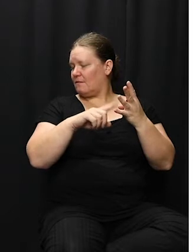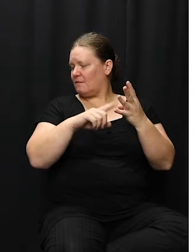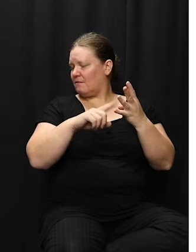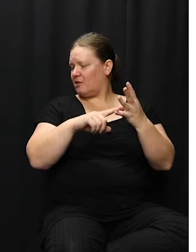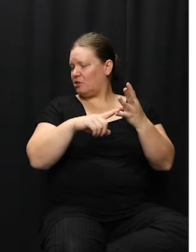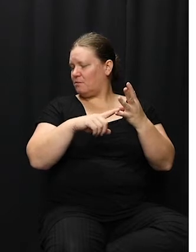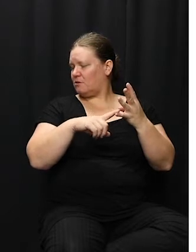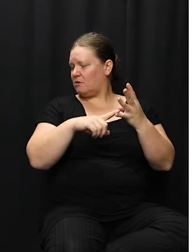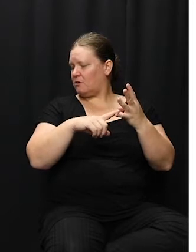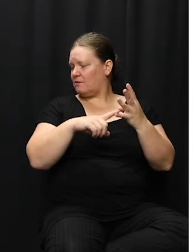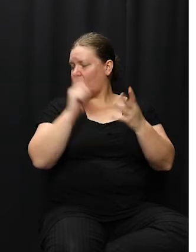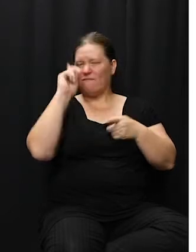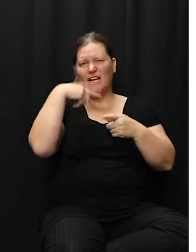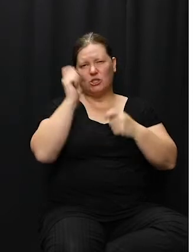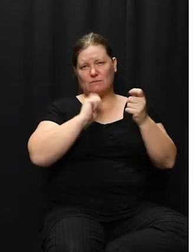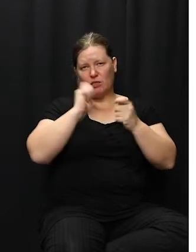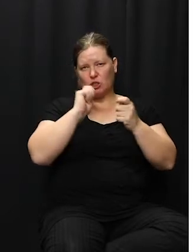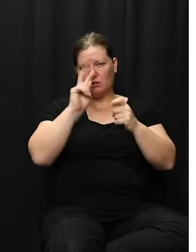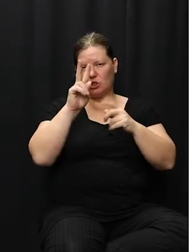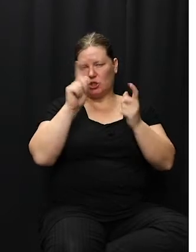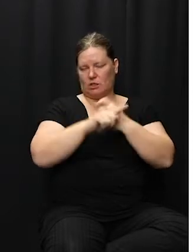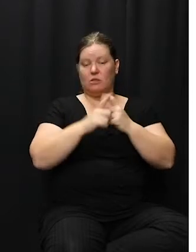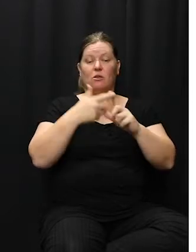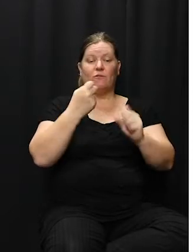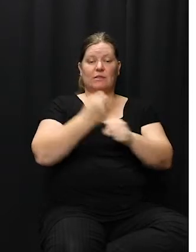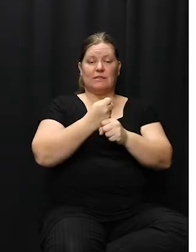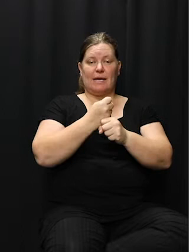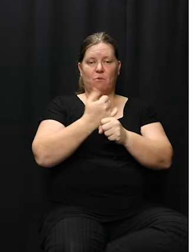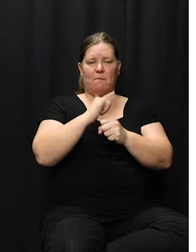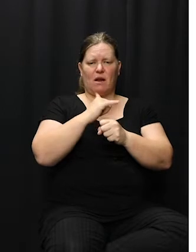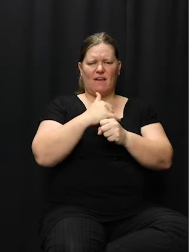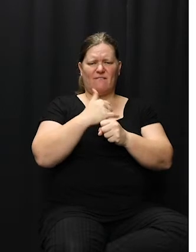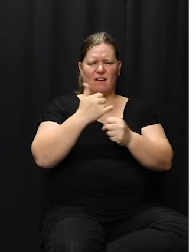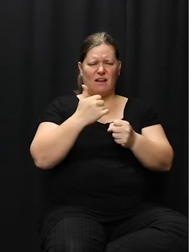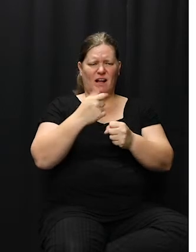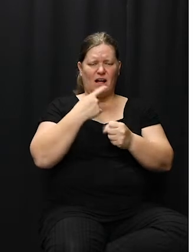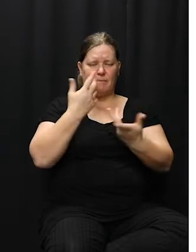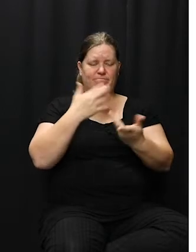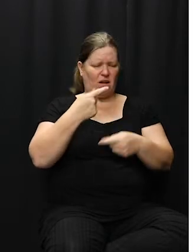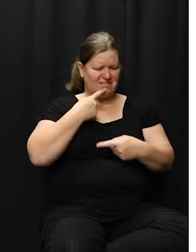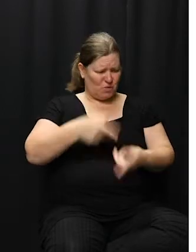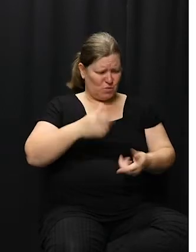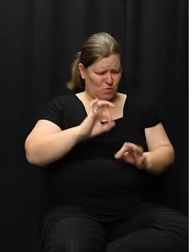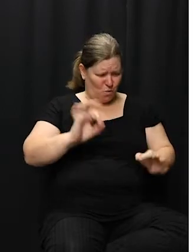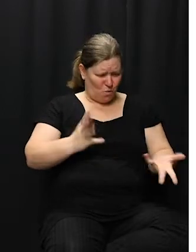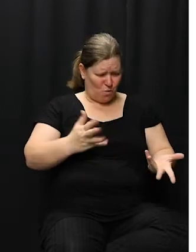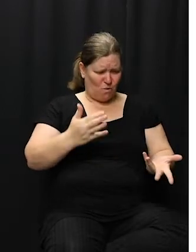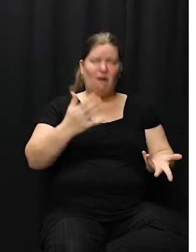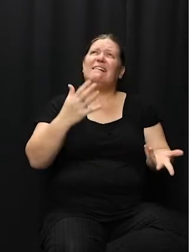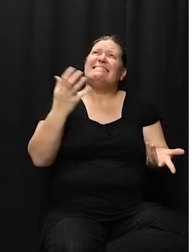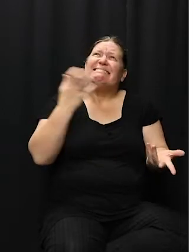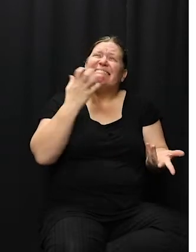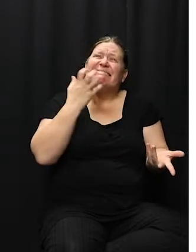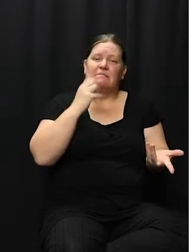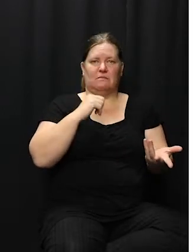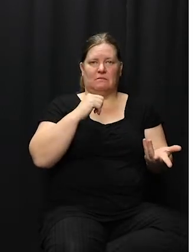And what's the other? Oh yeah, facial expression changes as well. So for example, I might say, oh, what are you doing that for? Oh, sorry. See the way I